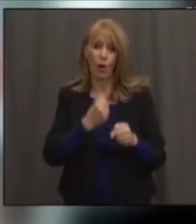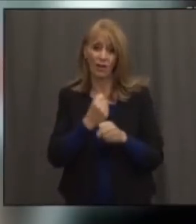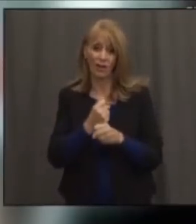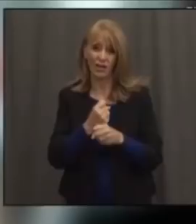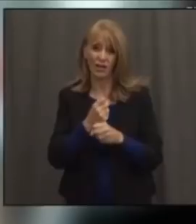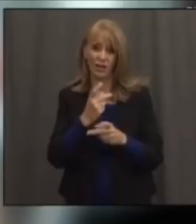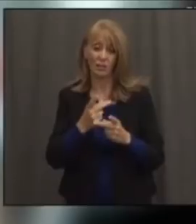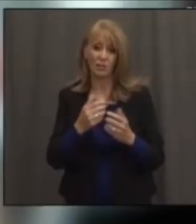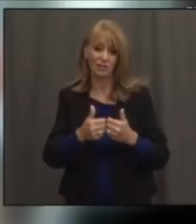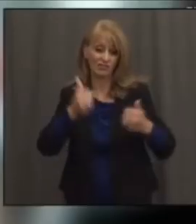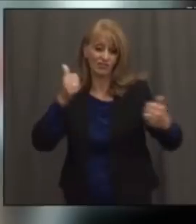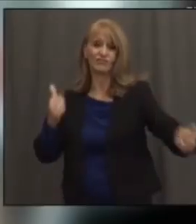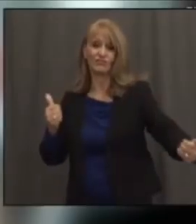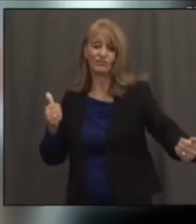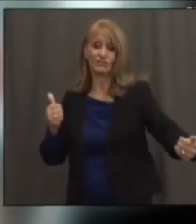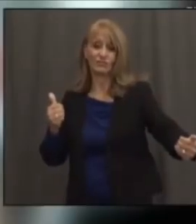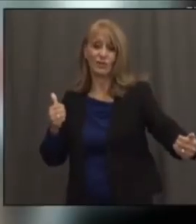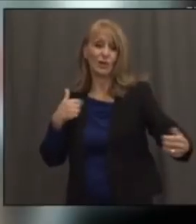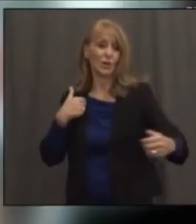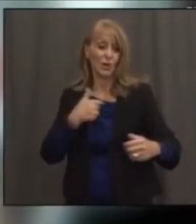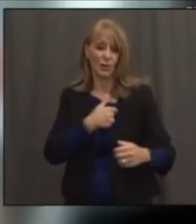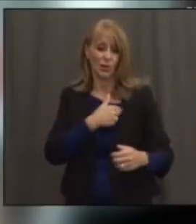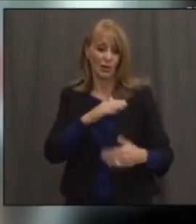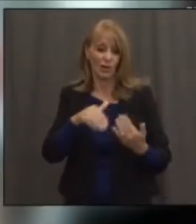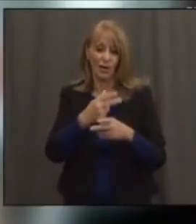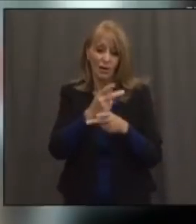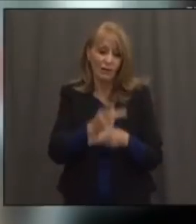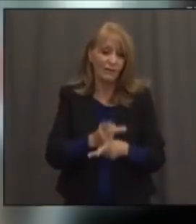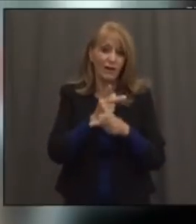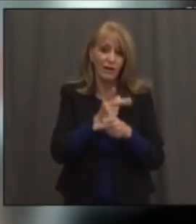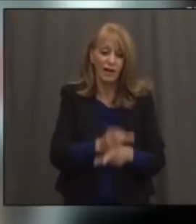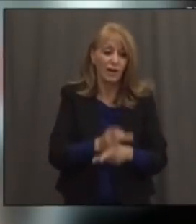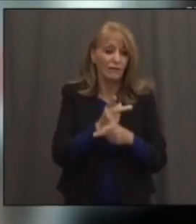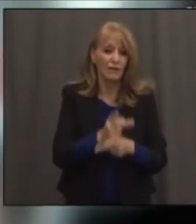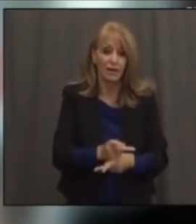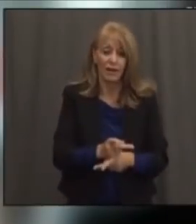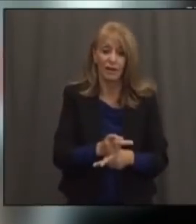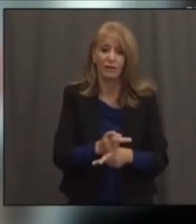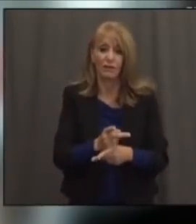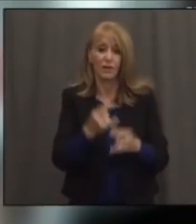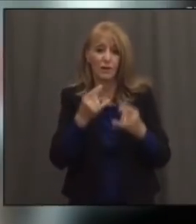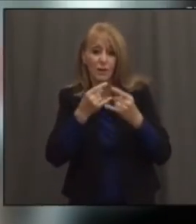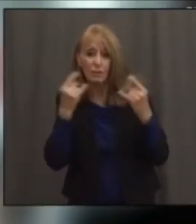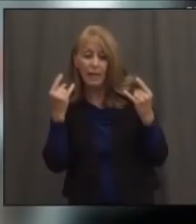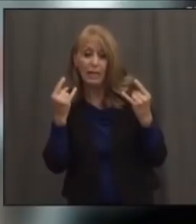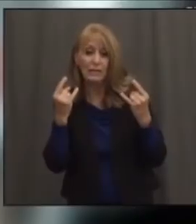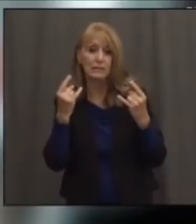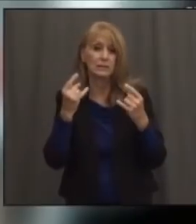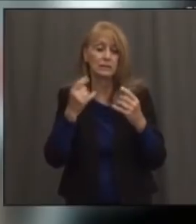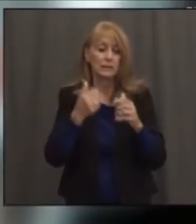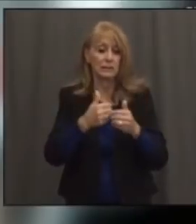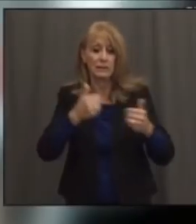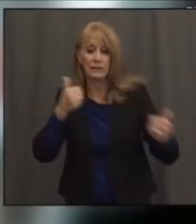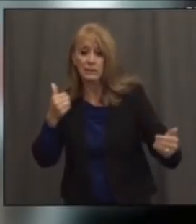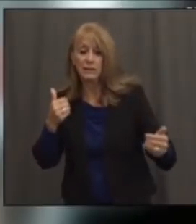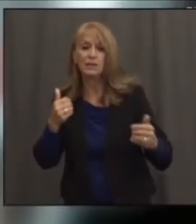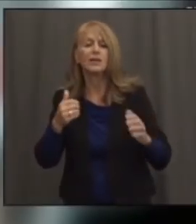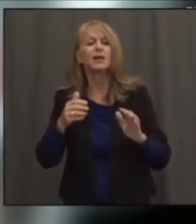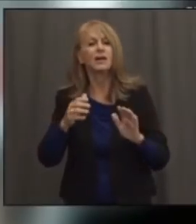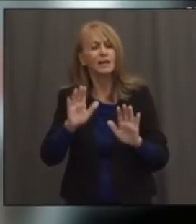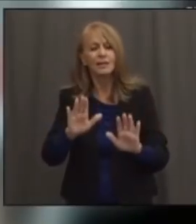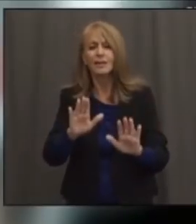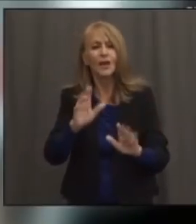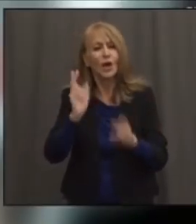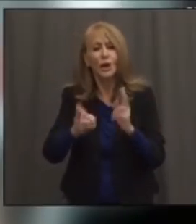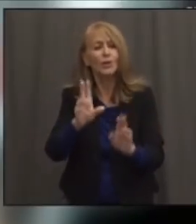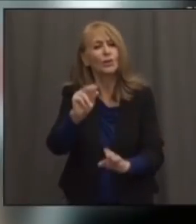year taking a lot of precautions in terms of our interactions with people. And I think for some people, it's going to take time to reacclimate to settings